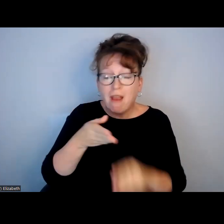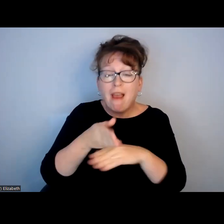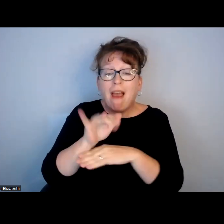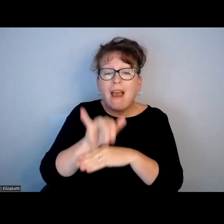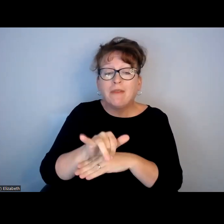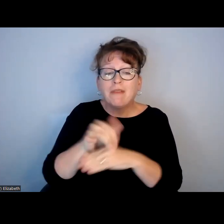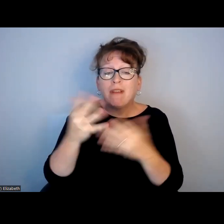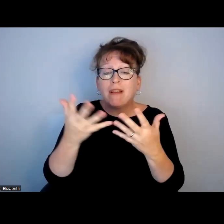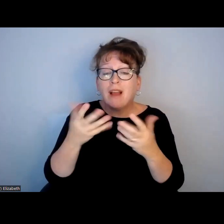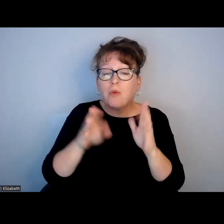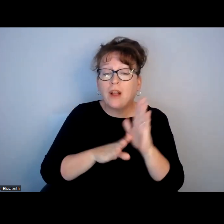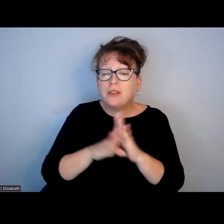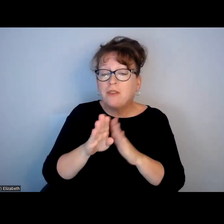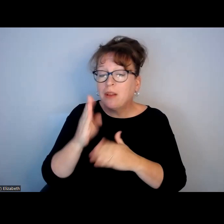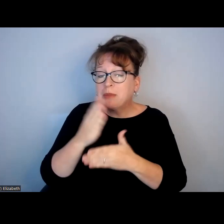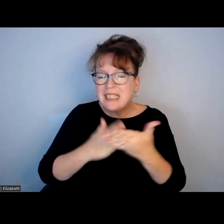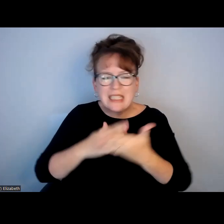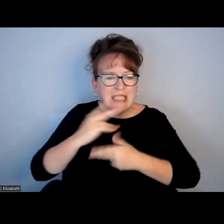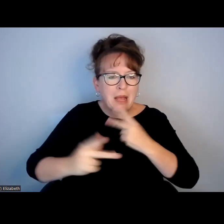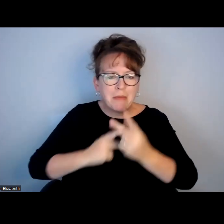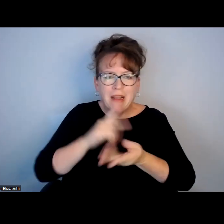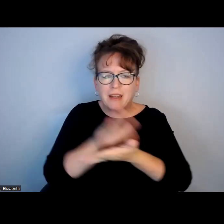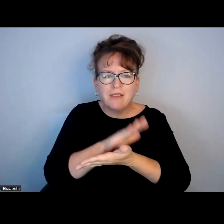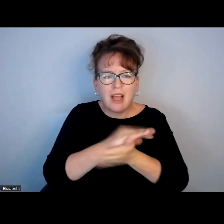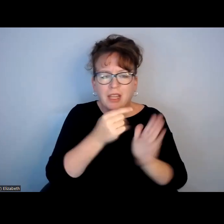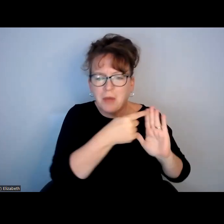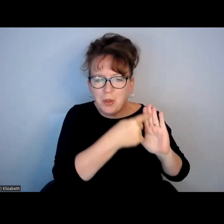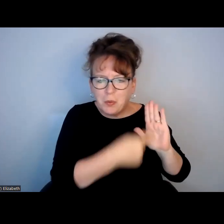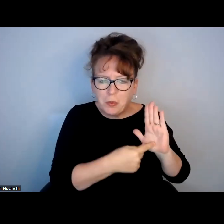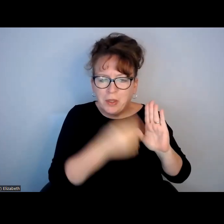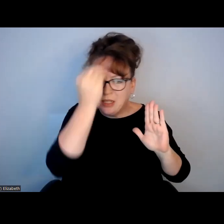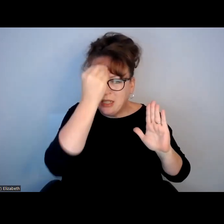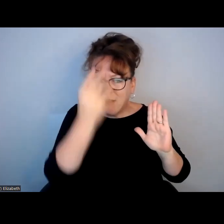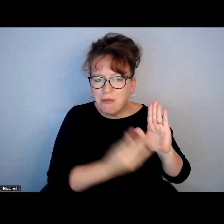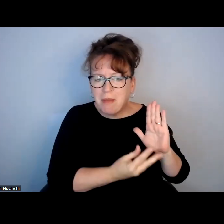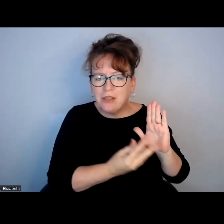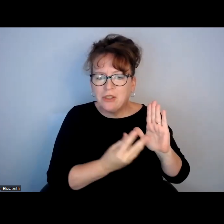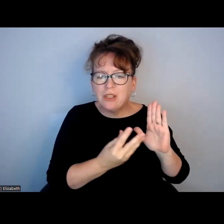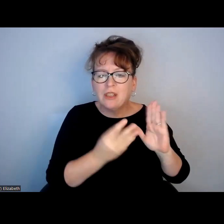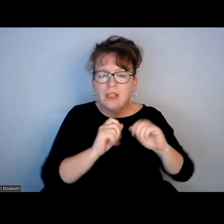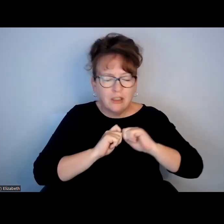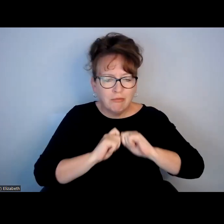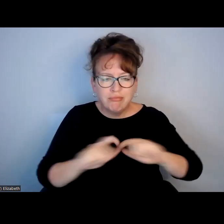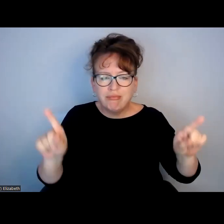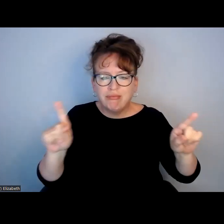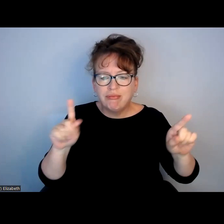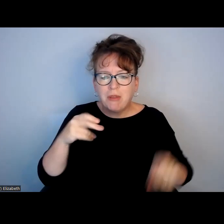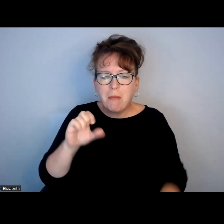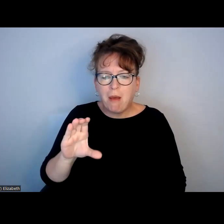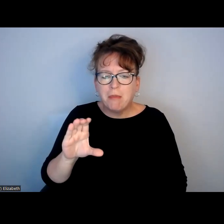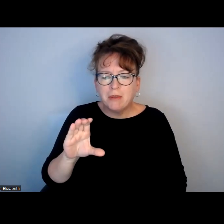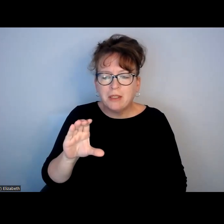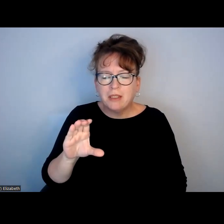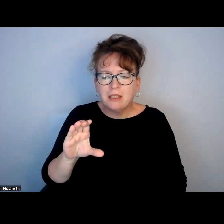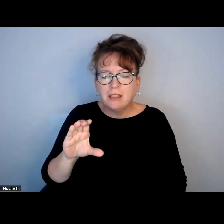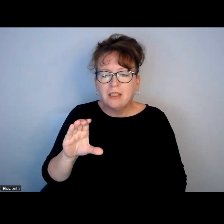some kind of document or information, put some publicly available information that we put out to the general